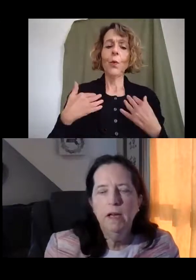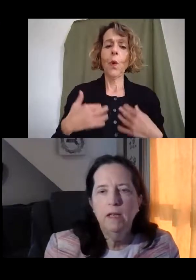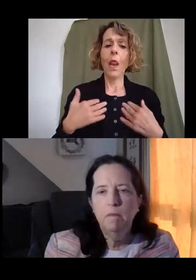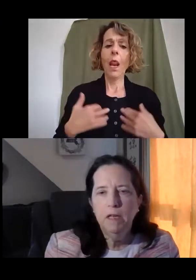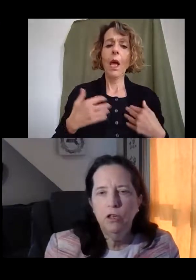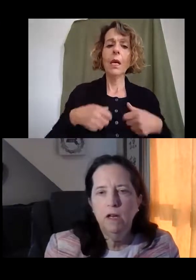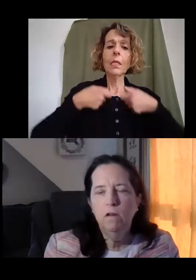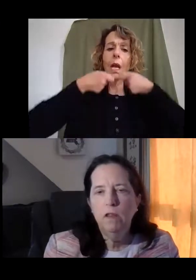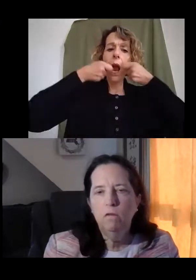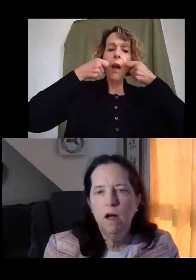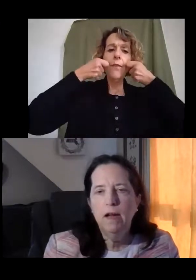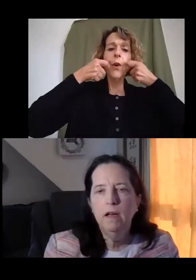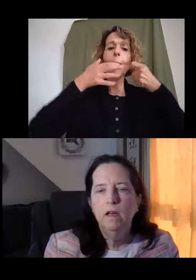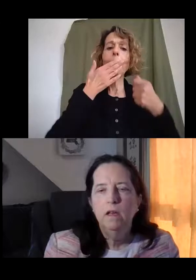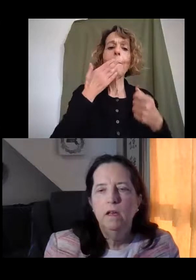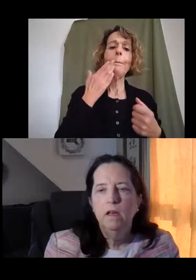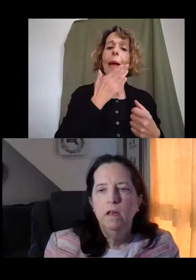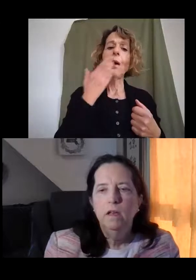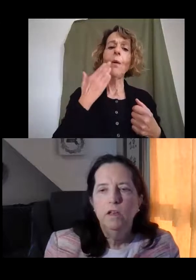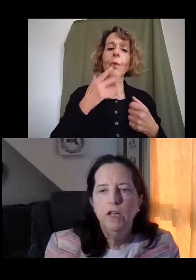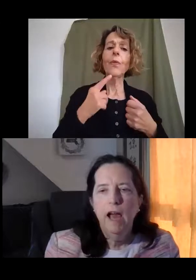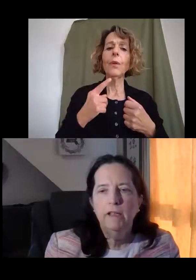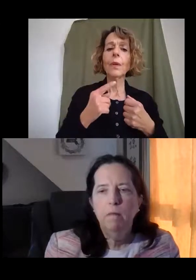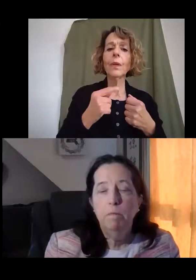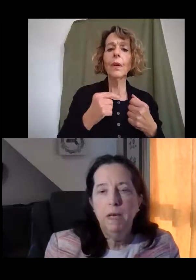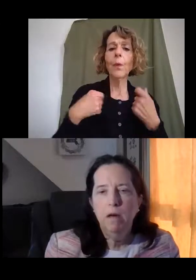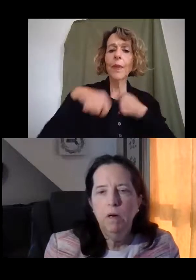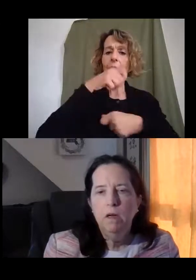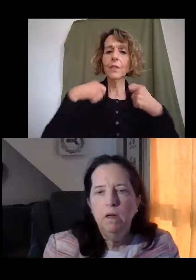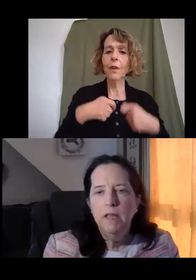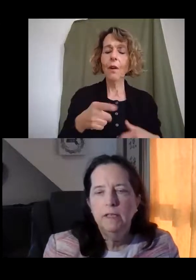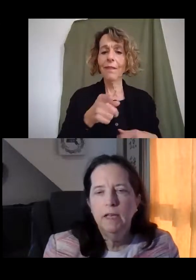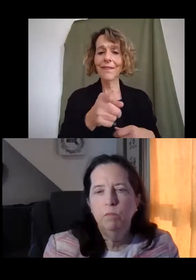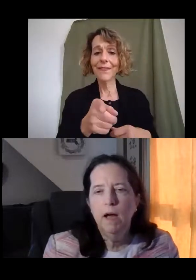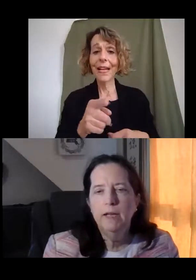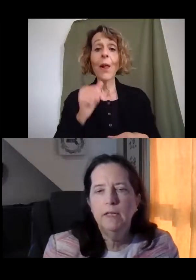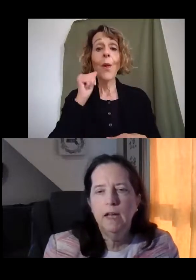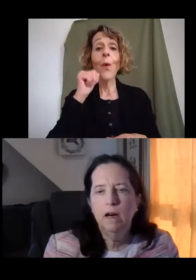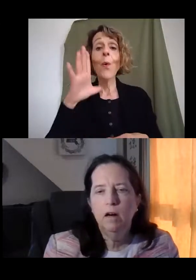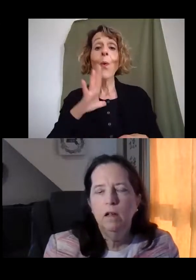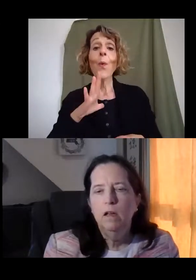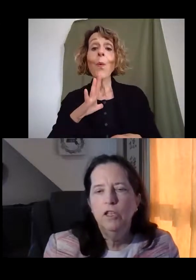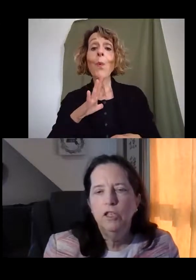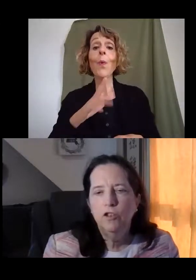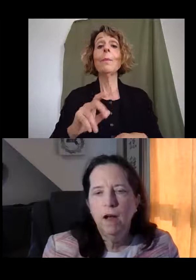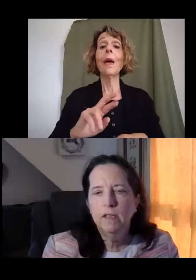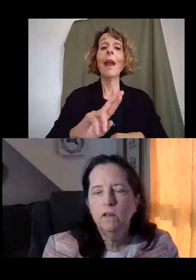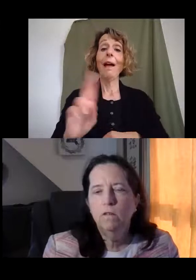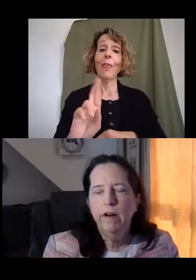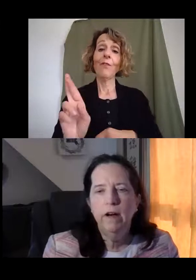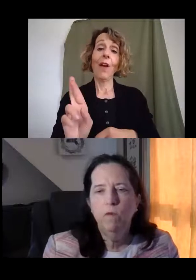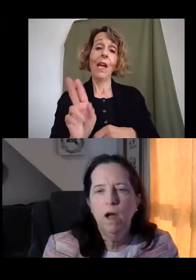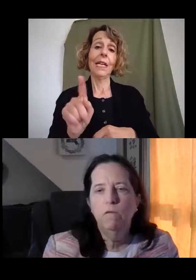woman in the picture here on the right, she has a bib that says blind skier. She's